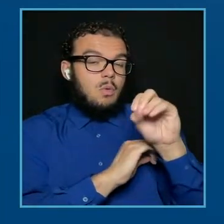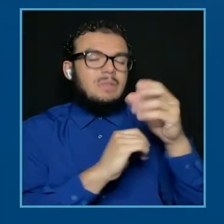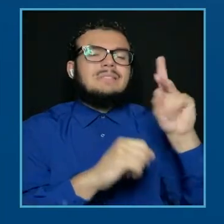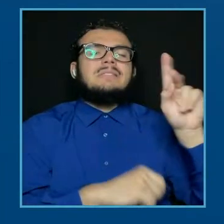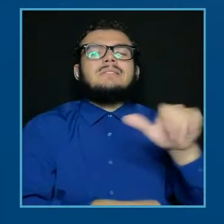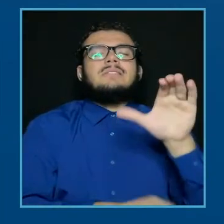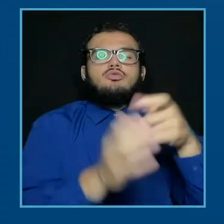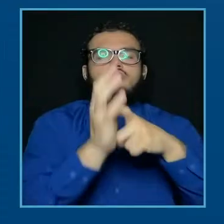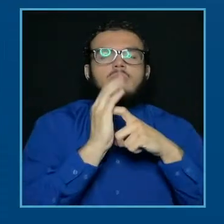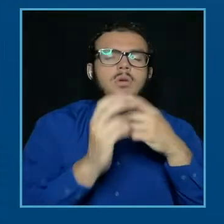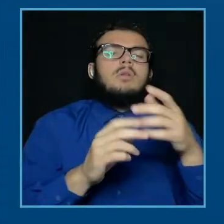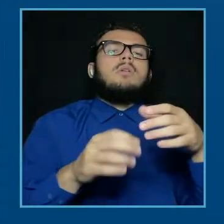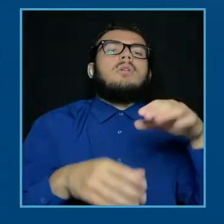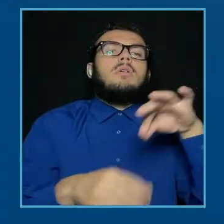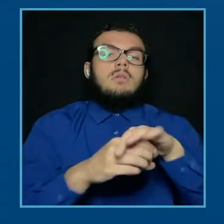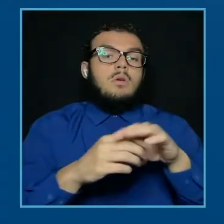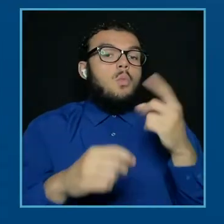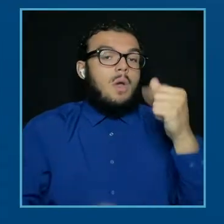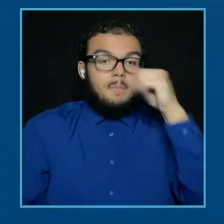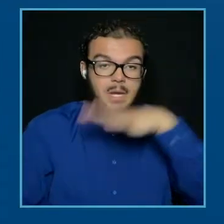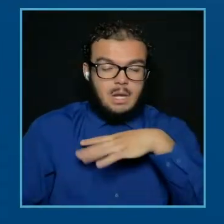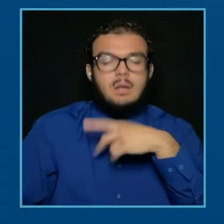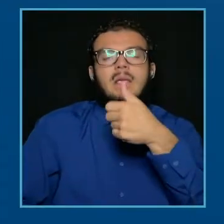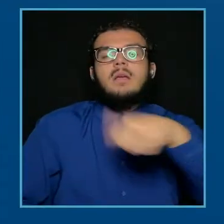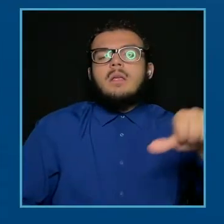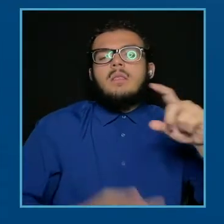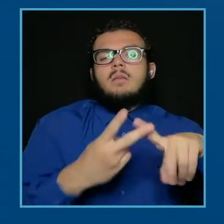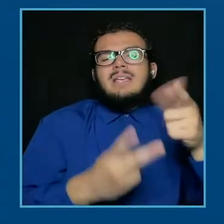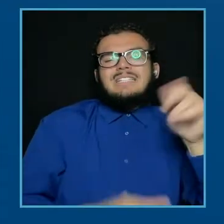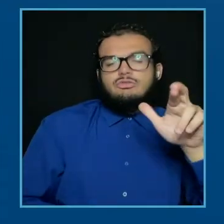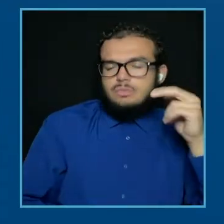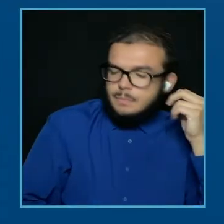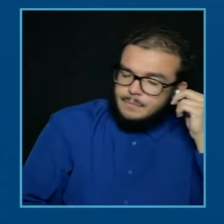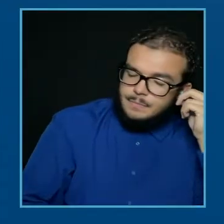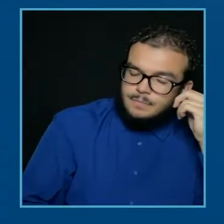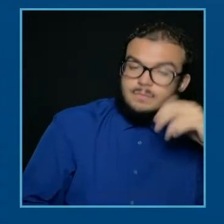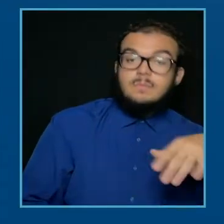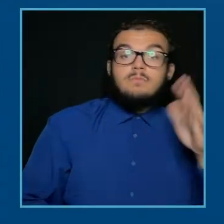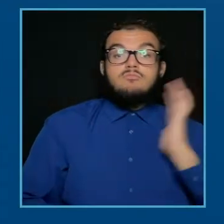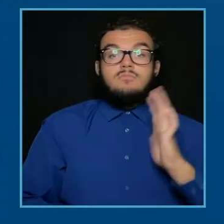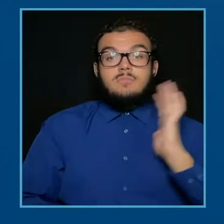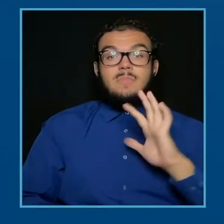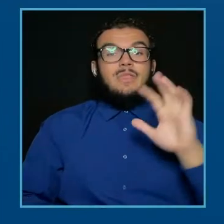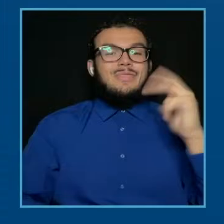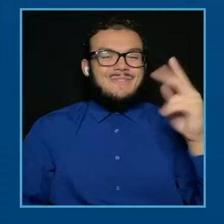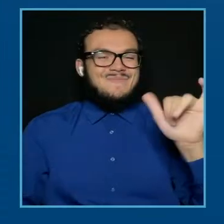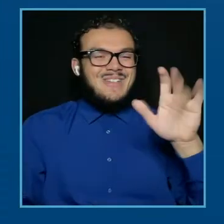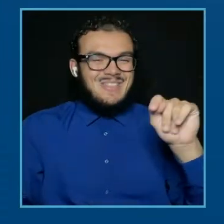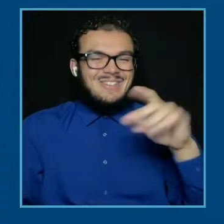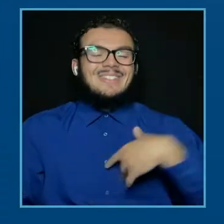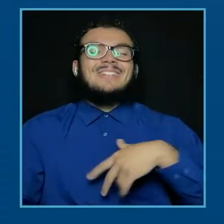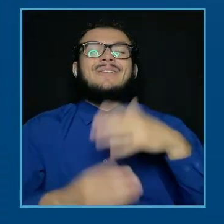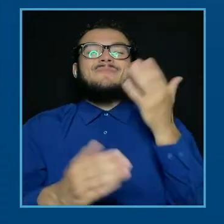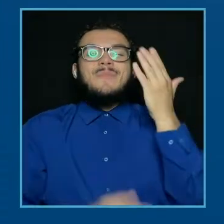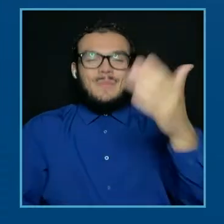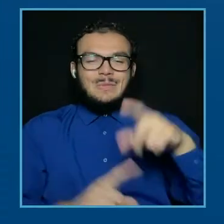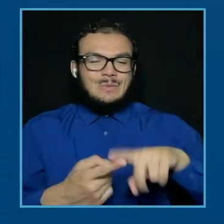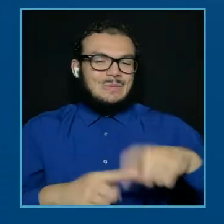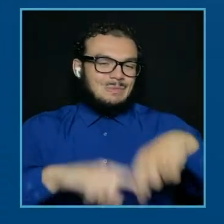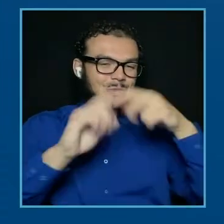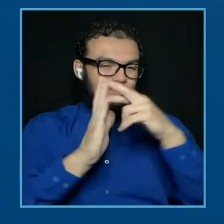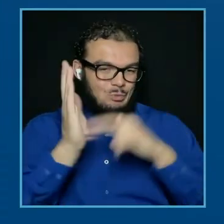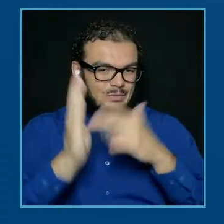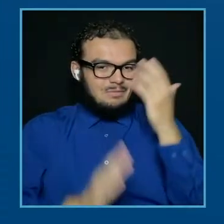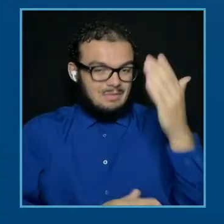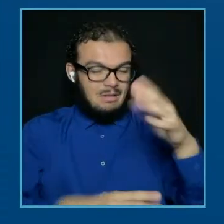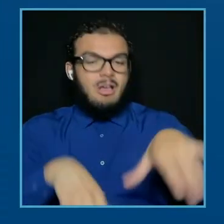1 male vice chair and a vice chair of any gender. Whereas prior to the third ballot, a motion to suspend the rules was made and adopted